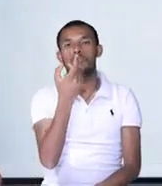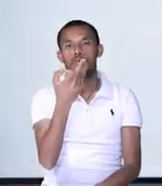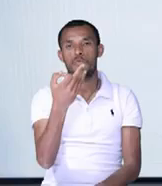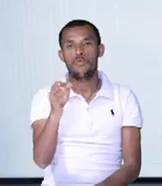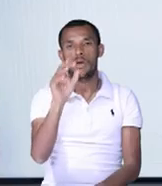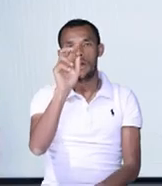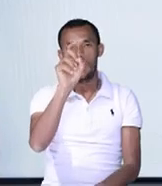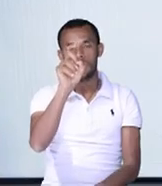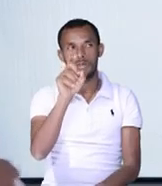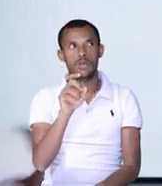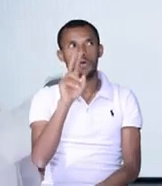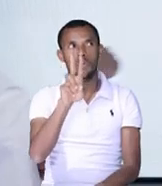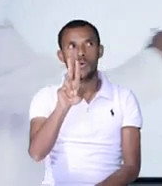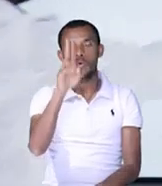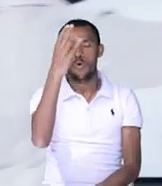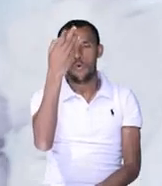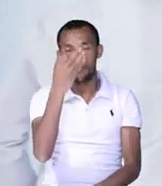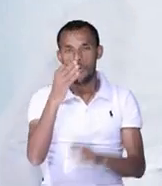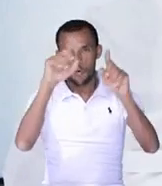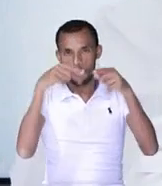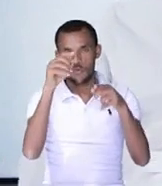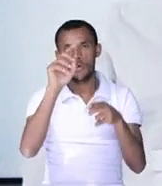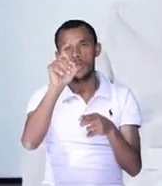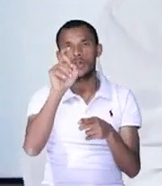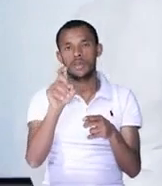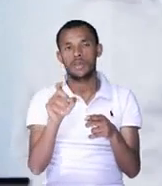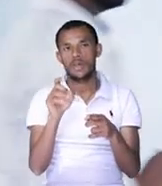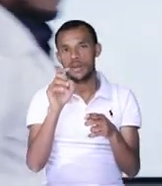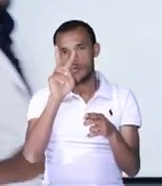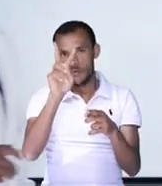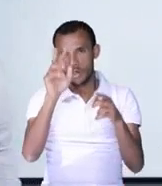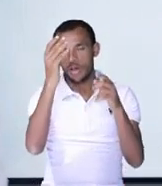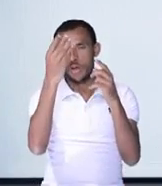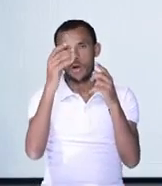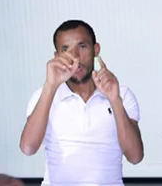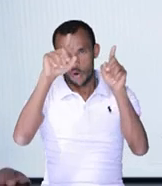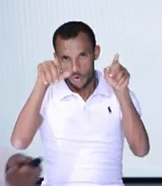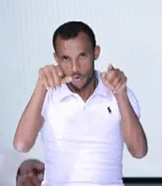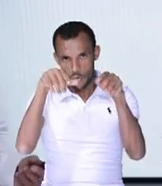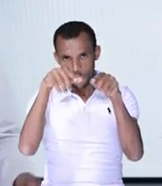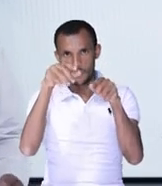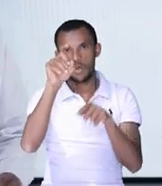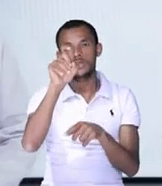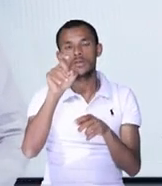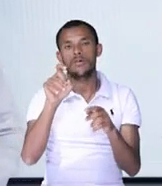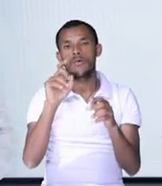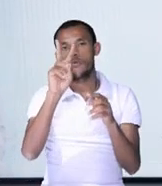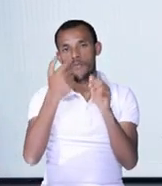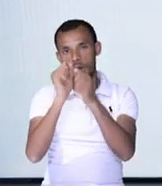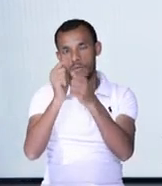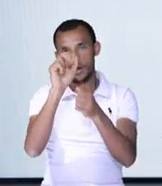is a function of u of x, and v to be a function of variable x v of